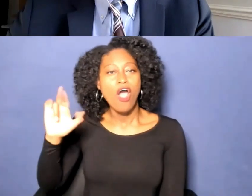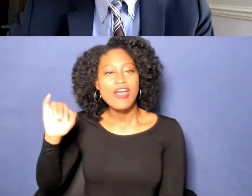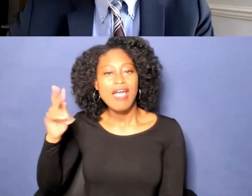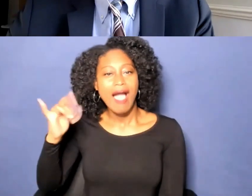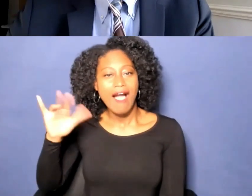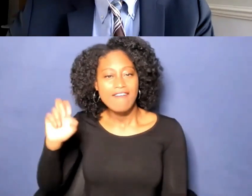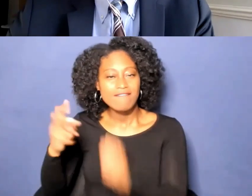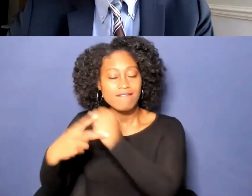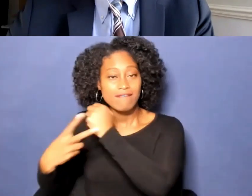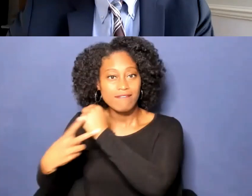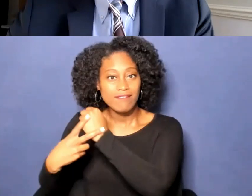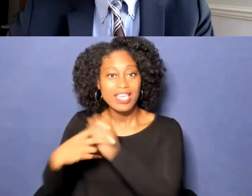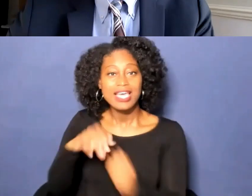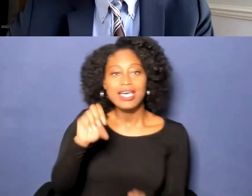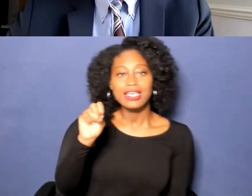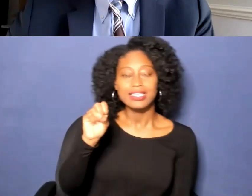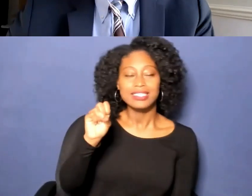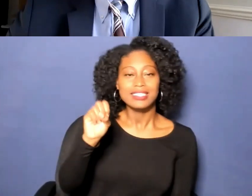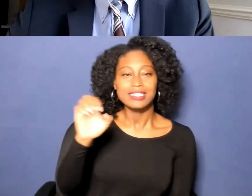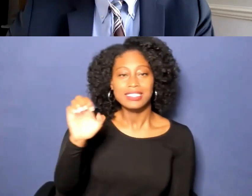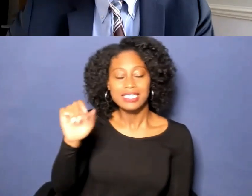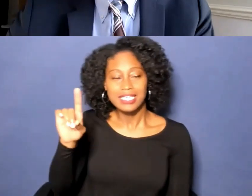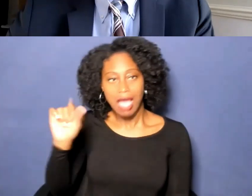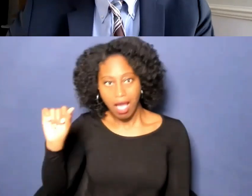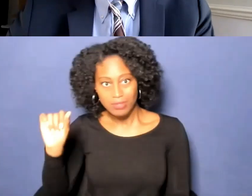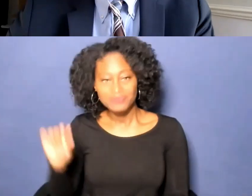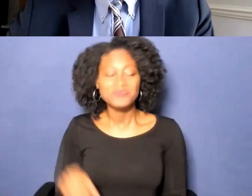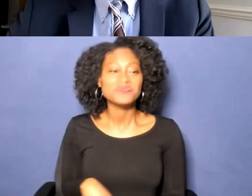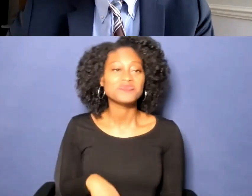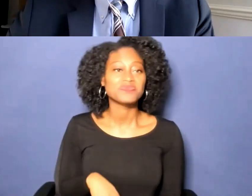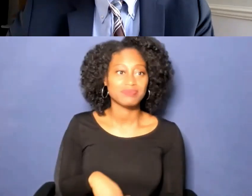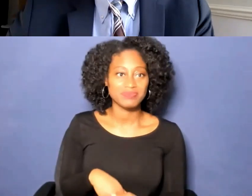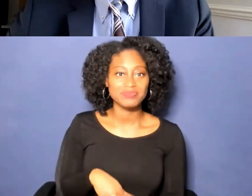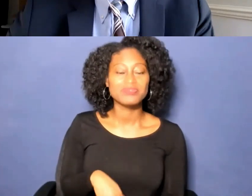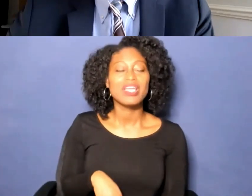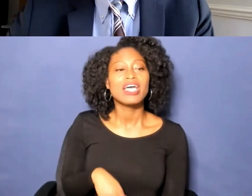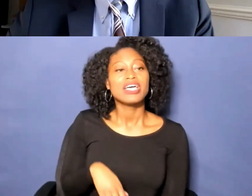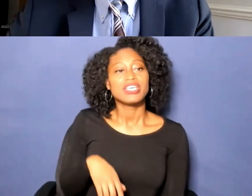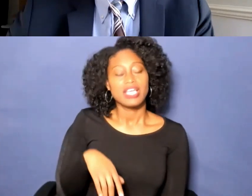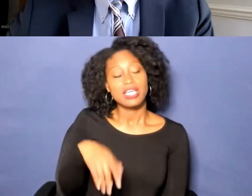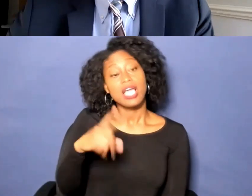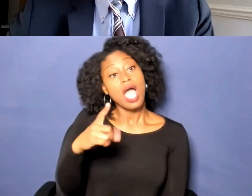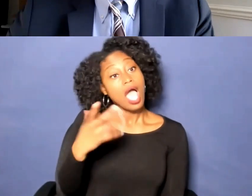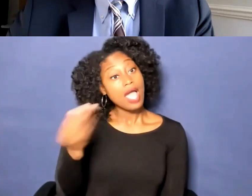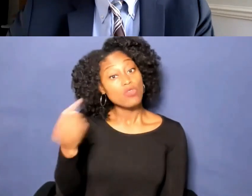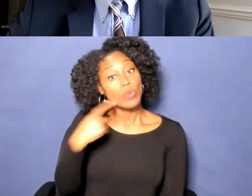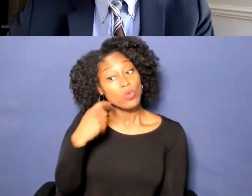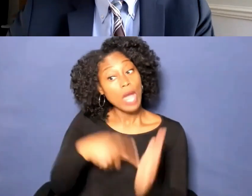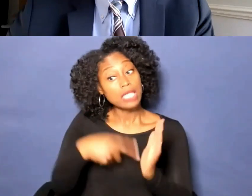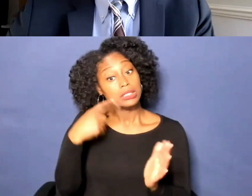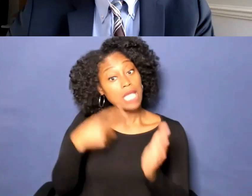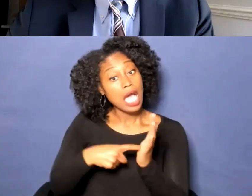is administrative data. We've increasingly recognized both in our program and